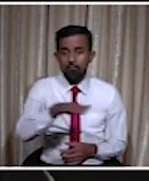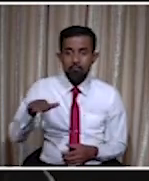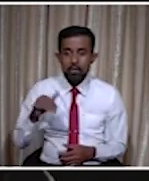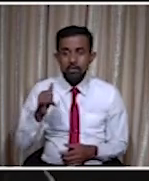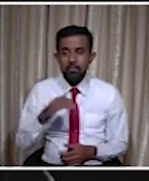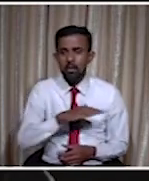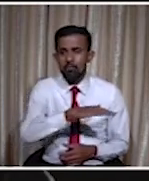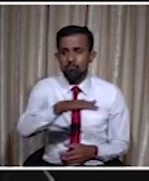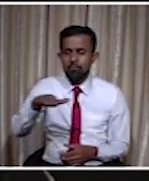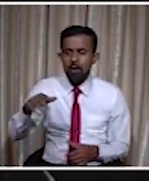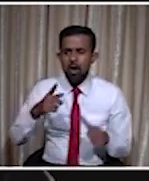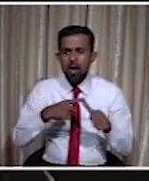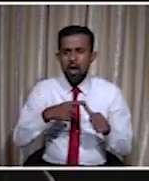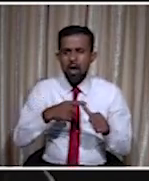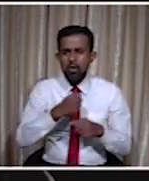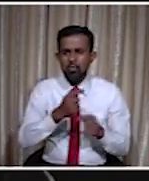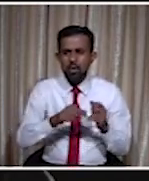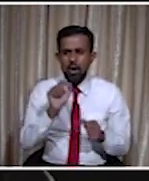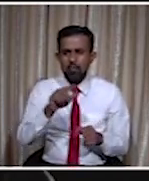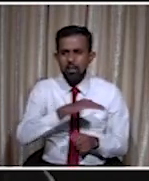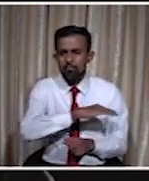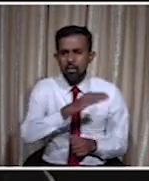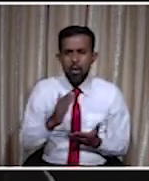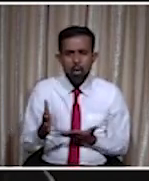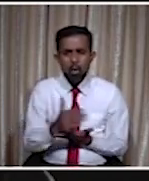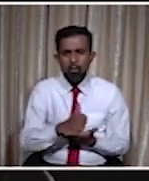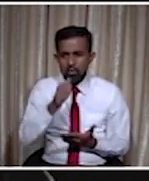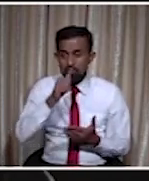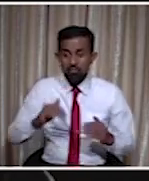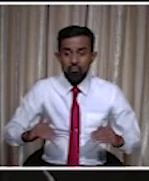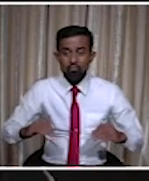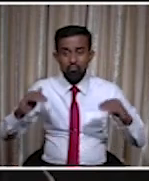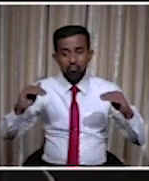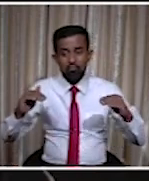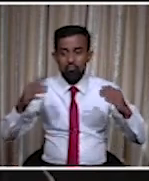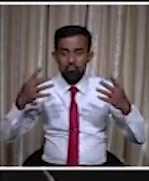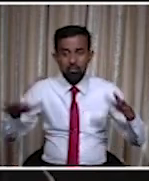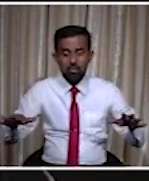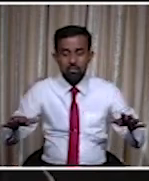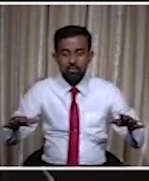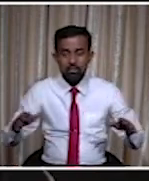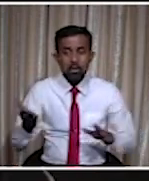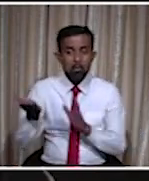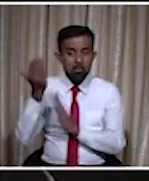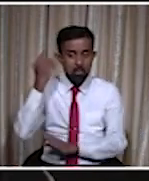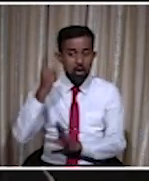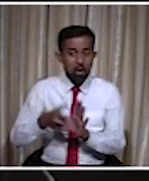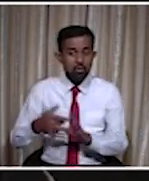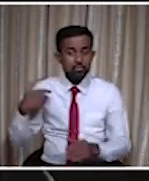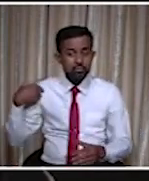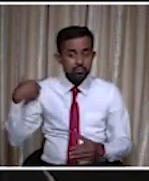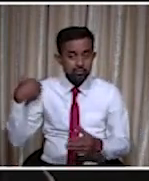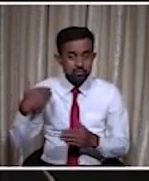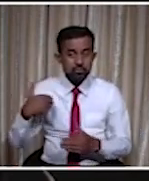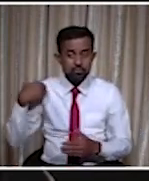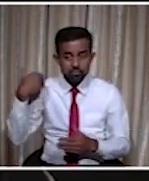100 houses have totally gone underwater. And this has happened every year for the last 5 years, repeatedly. Every year during the